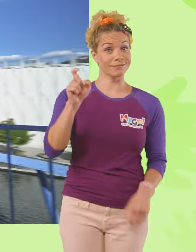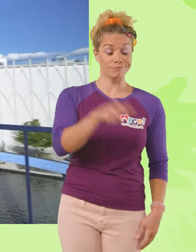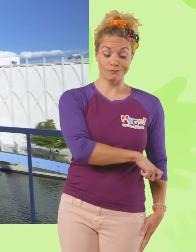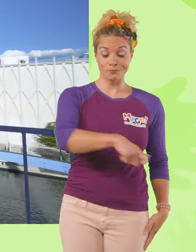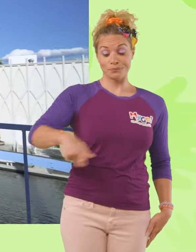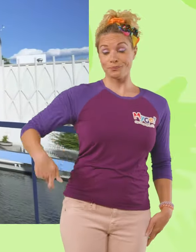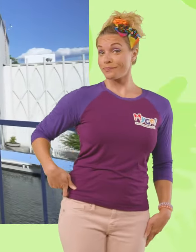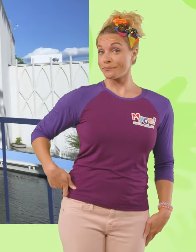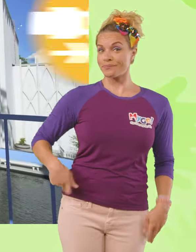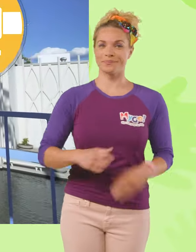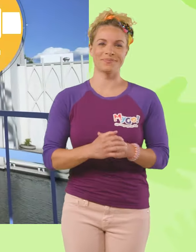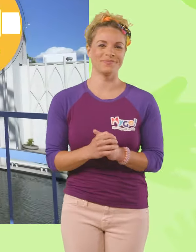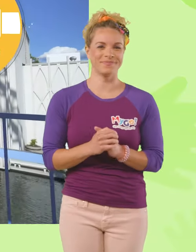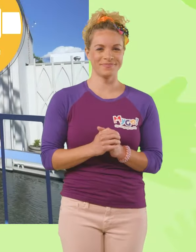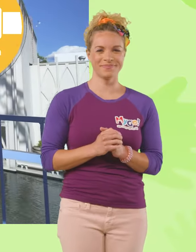gotta buckle up.